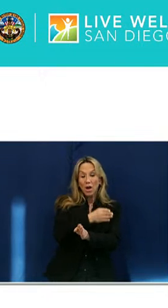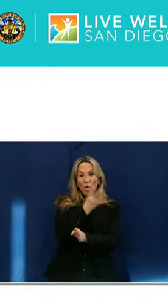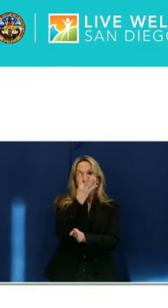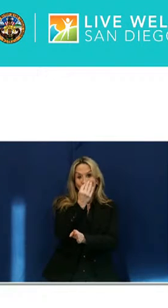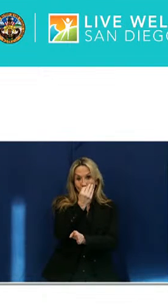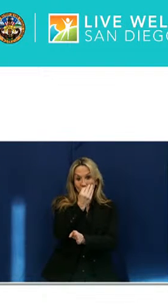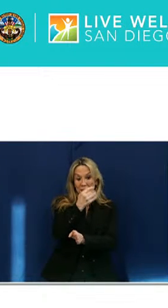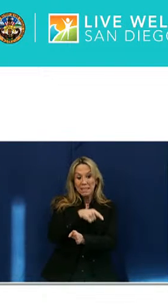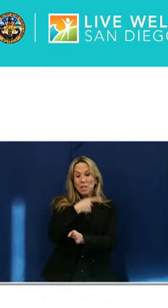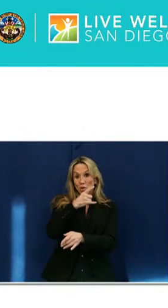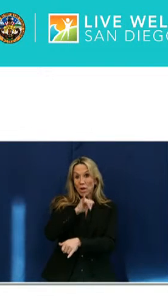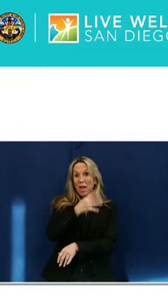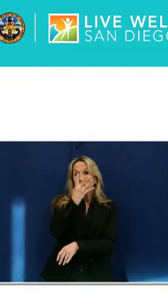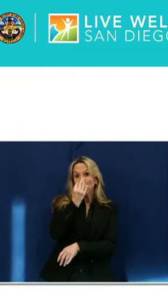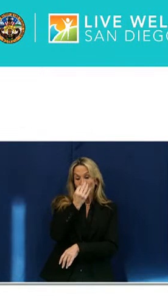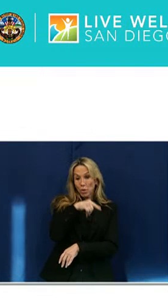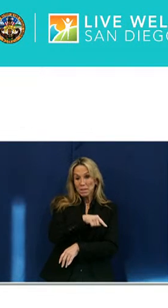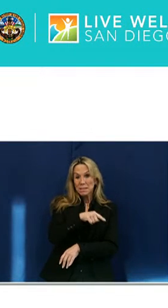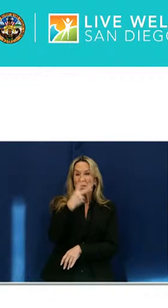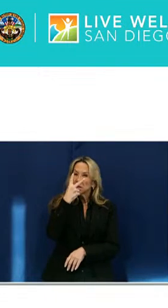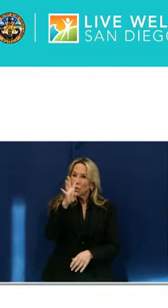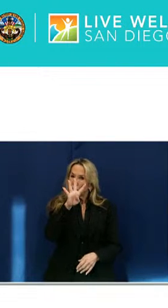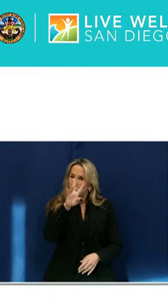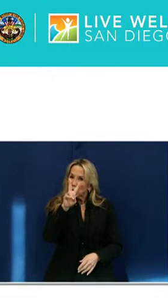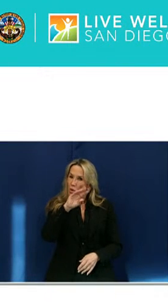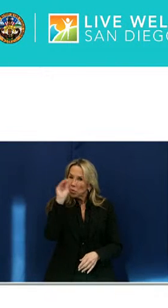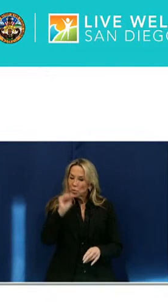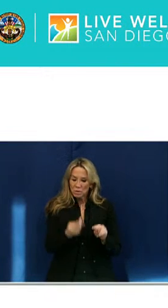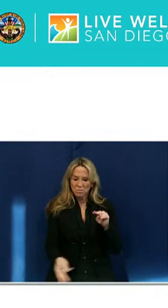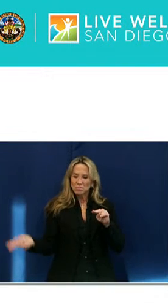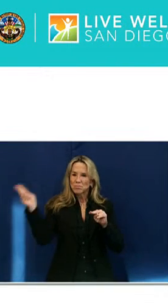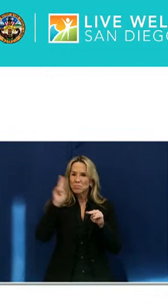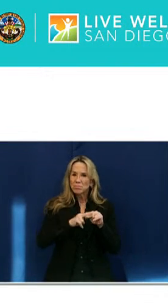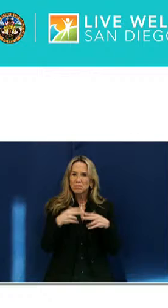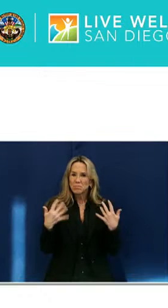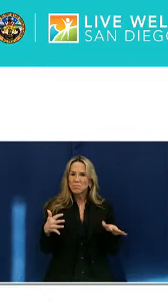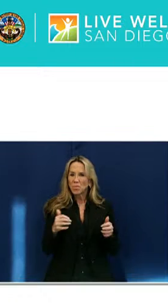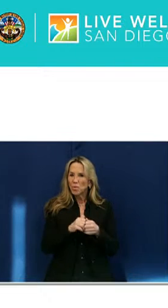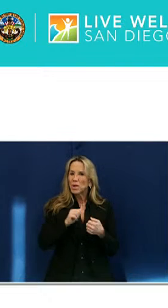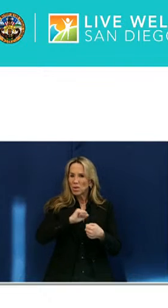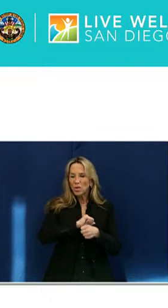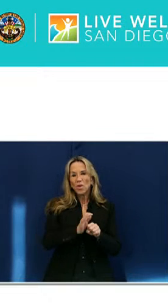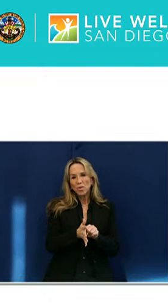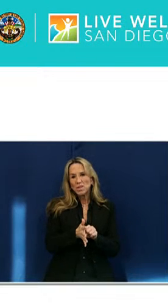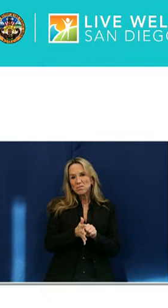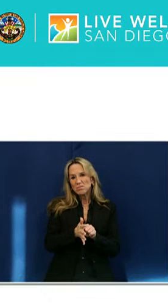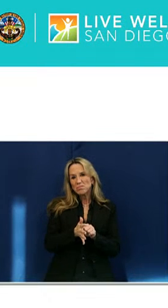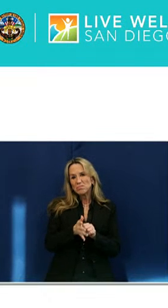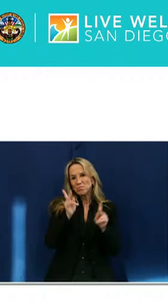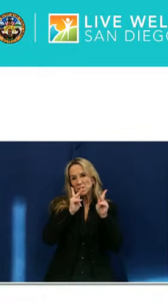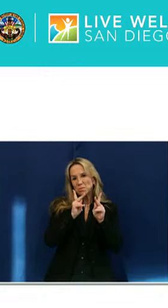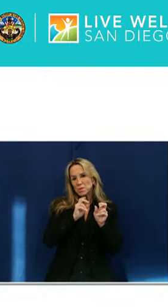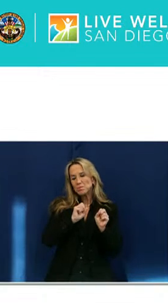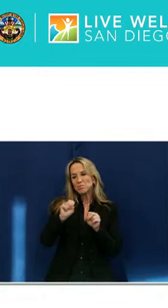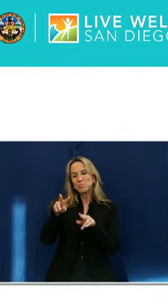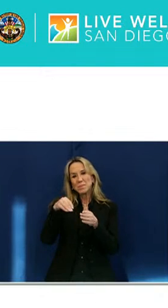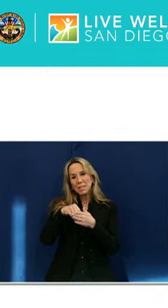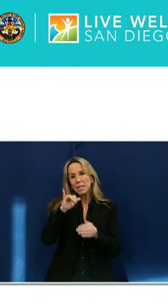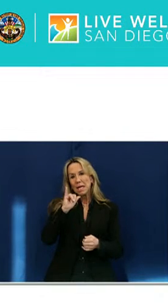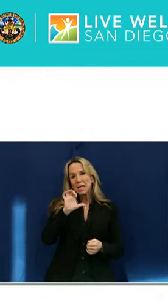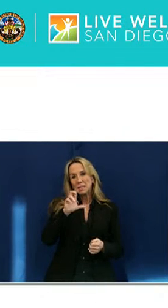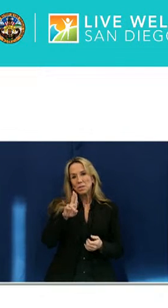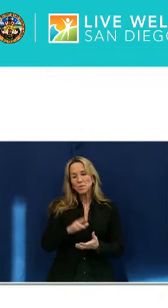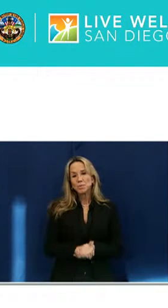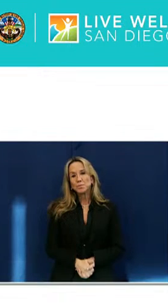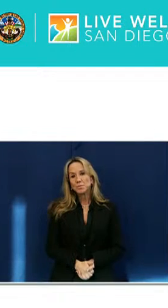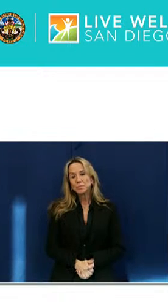there was a 42% increase in COVID-19 confirmed ICU cases. And the